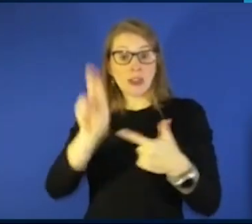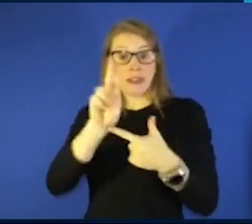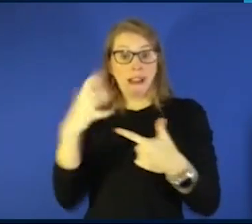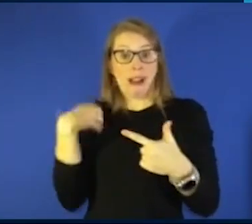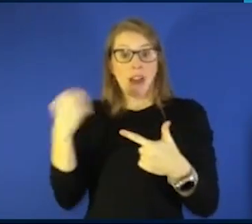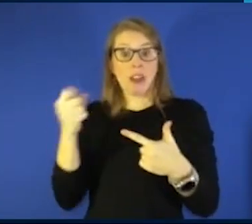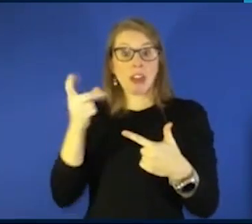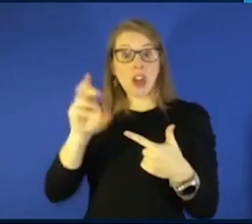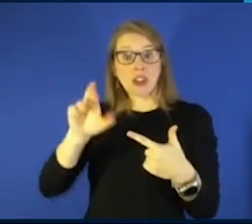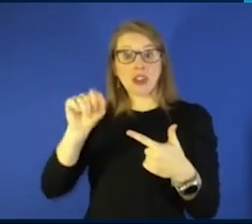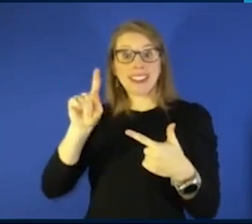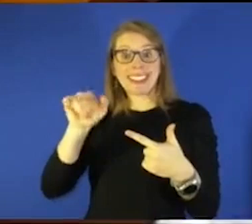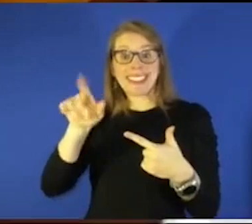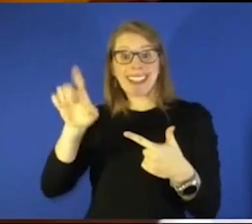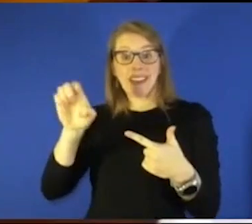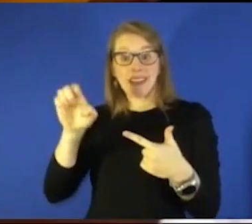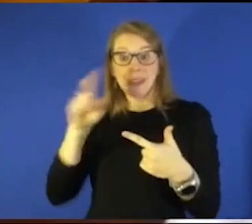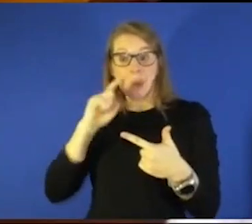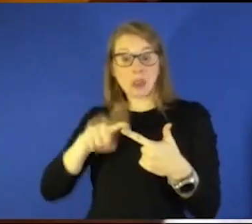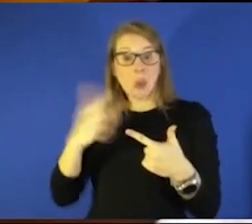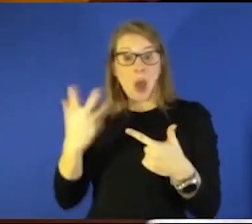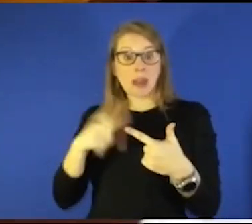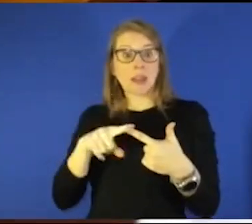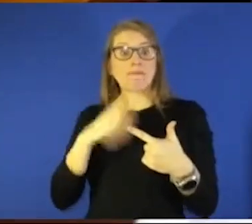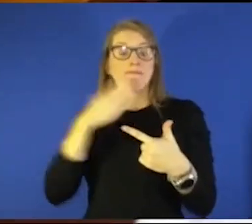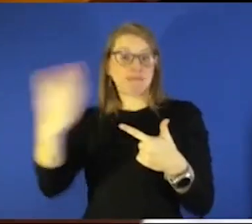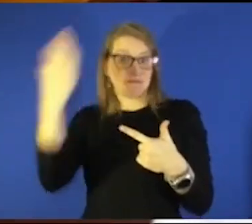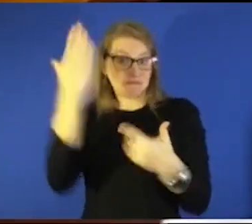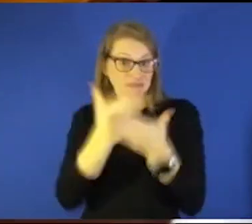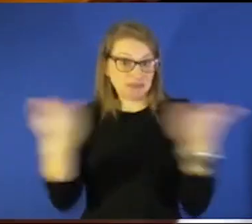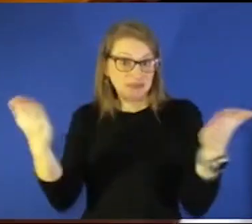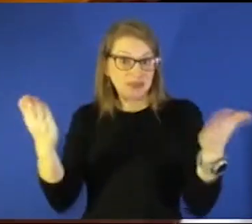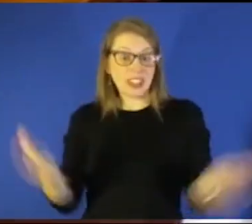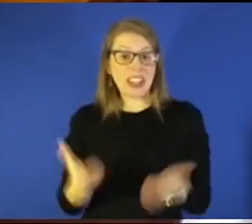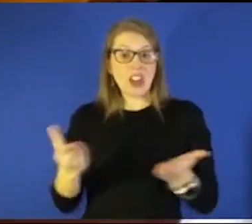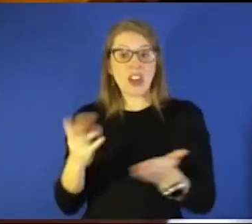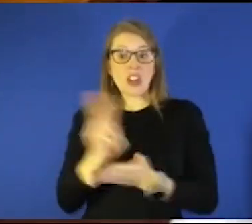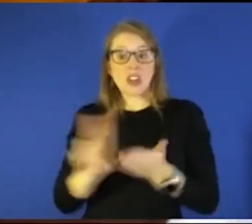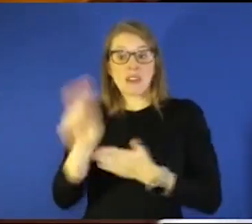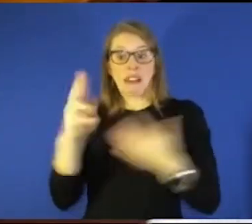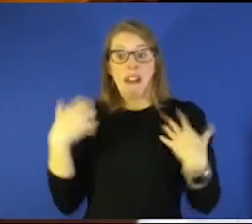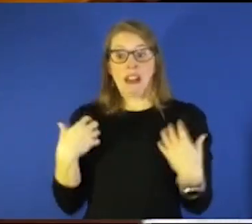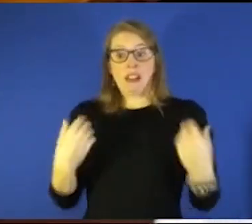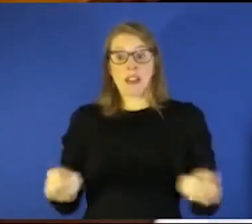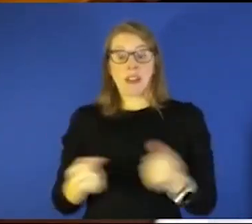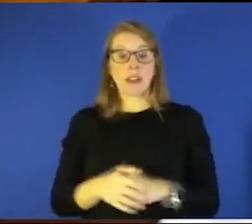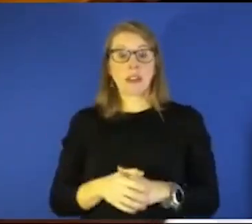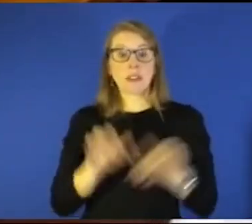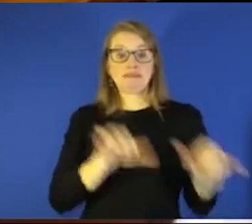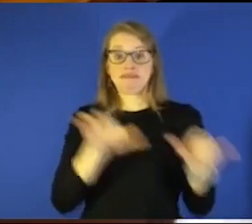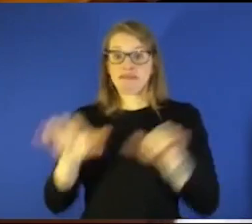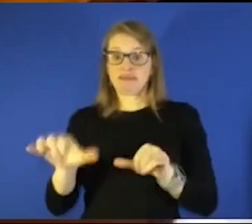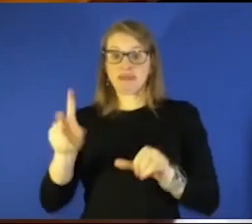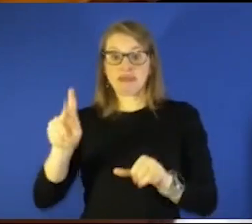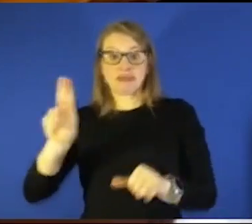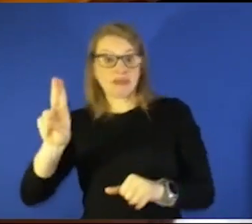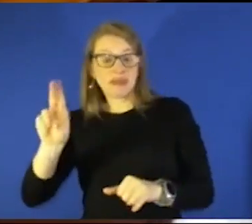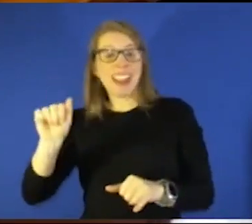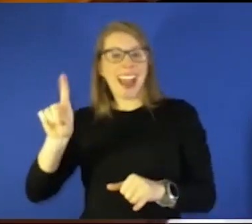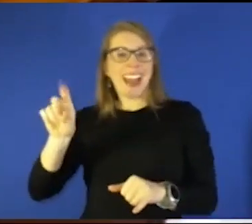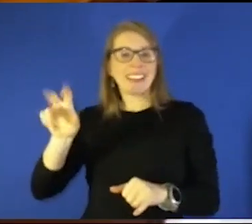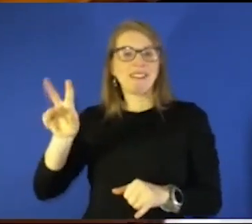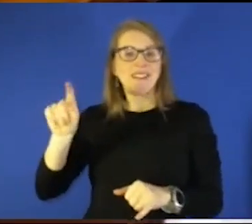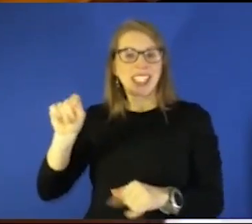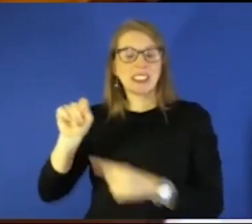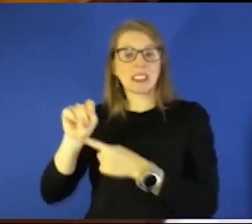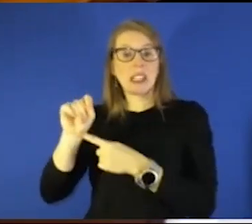seeing? Yeah, good morning, everyone. Here at University Health, it's similar to KU and Advent in that we've seen an